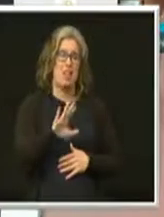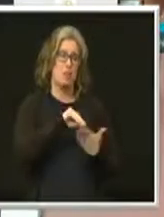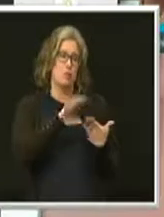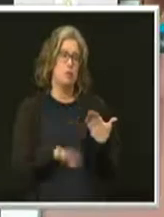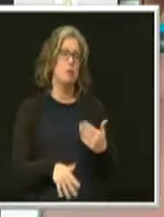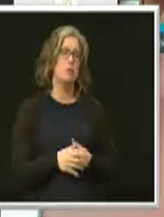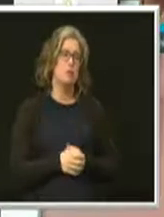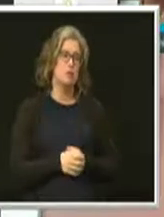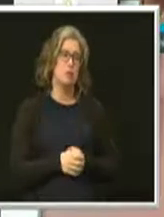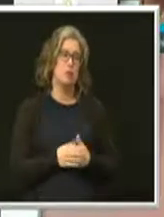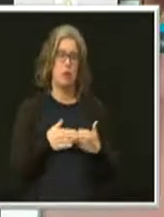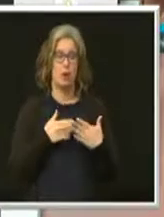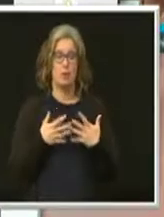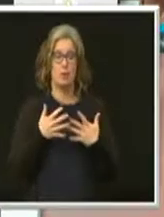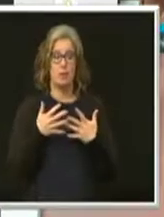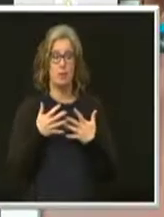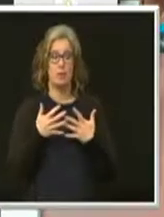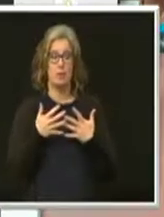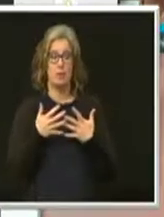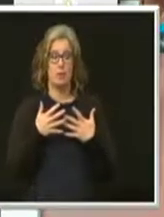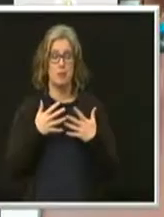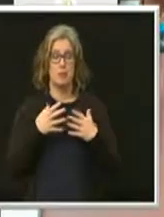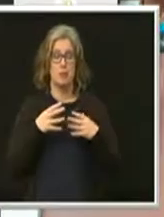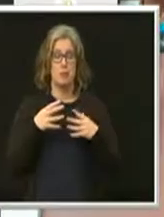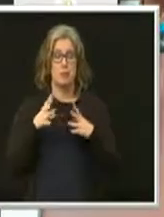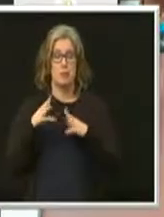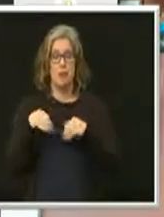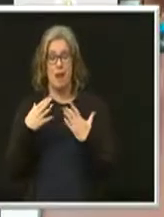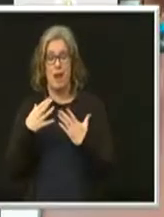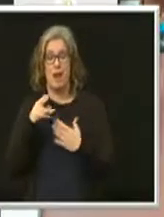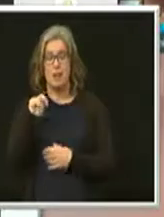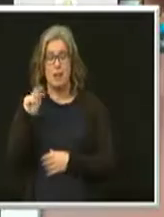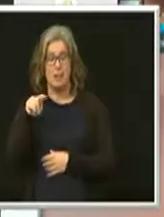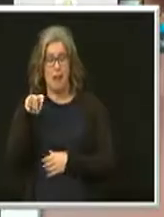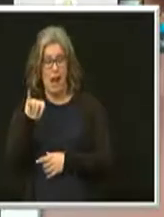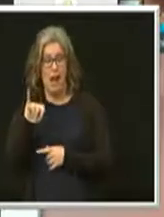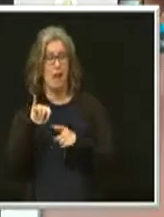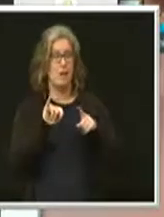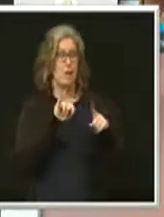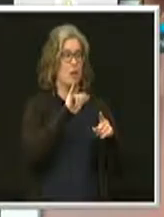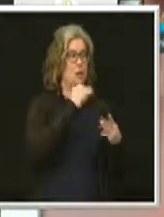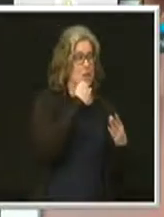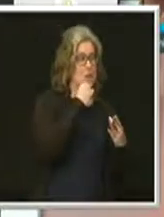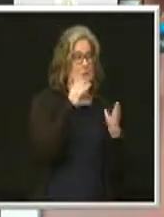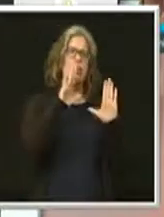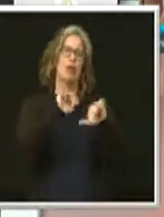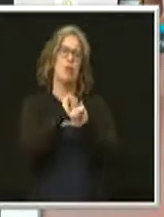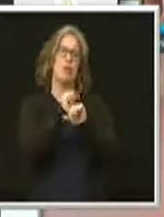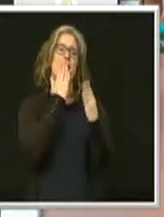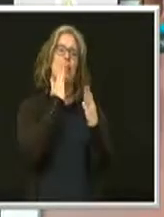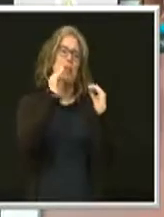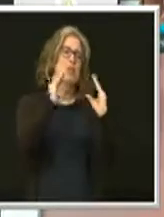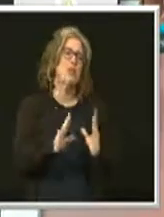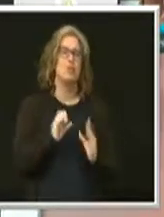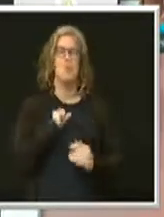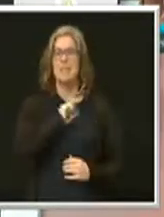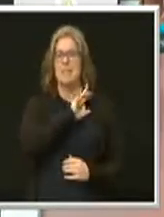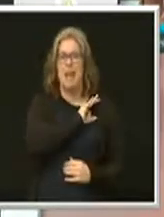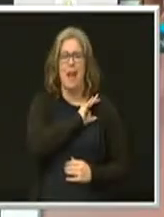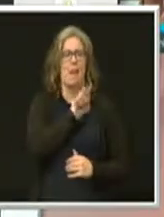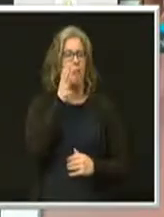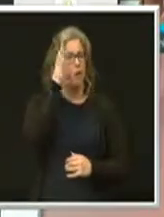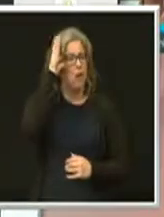students. So whether it's that or providing this non-traditional instruction, they've done a great job. So thank you to the teachers, the staff, all